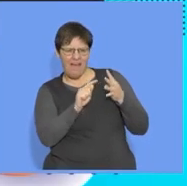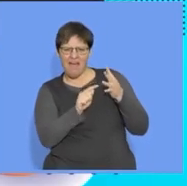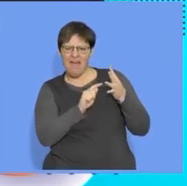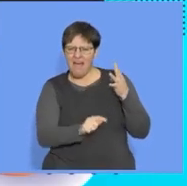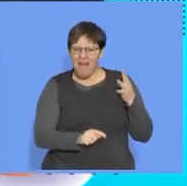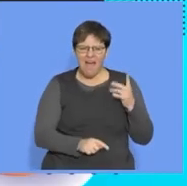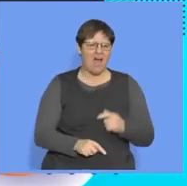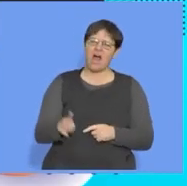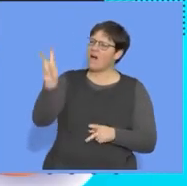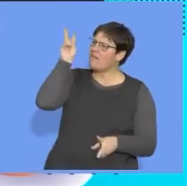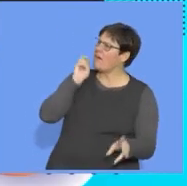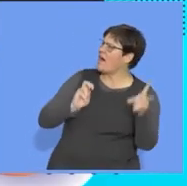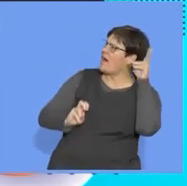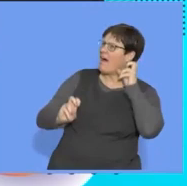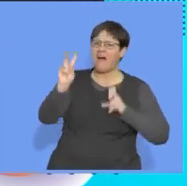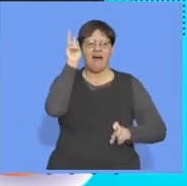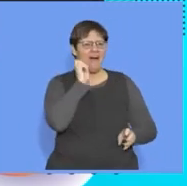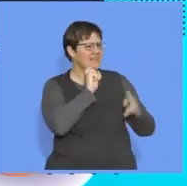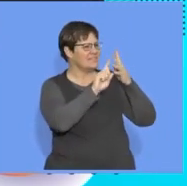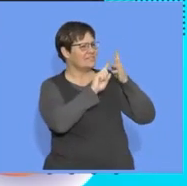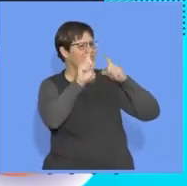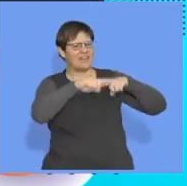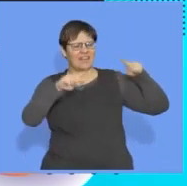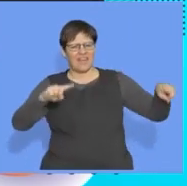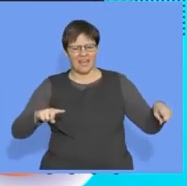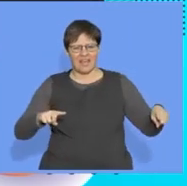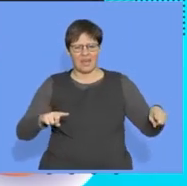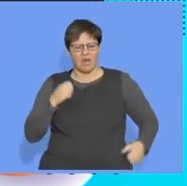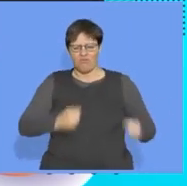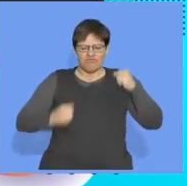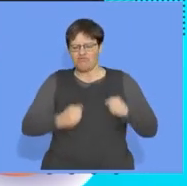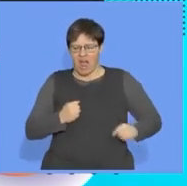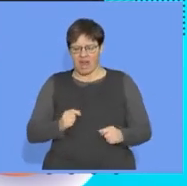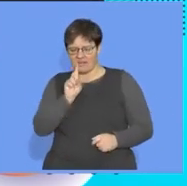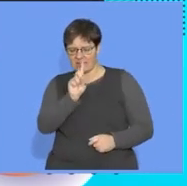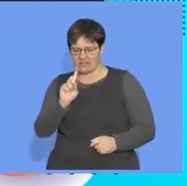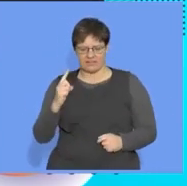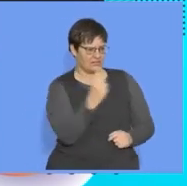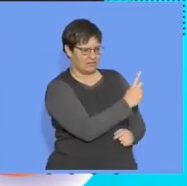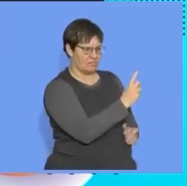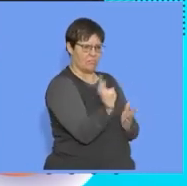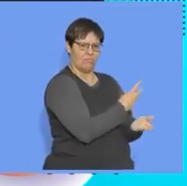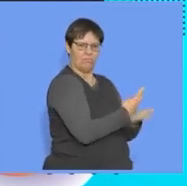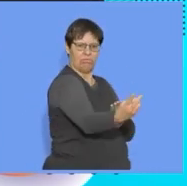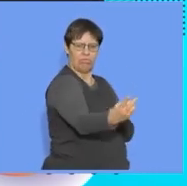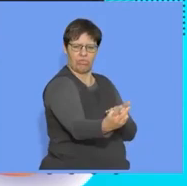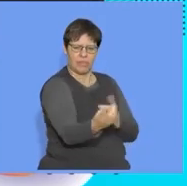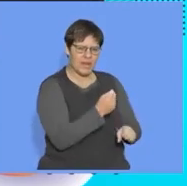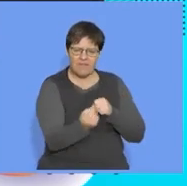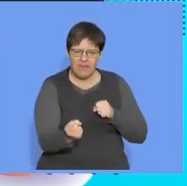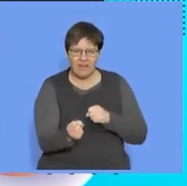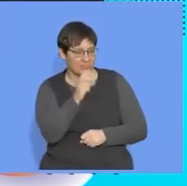then to hear the voices, and why when you run and turn your head you are not falling? Let's